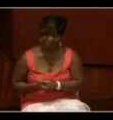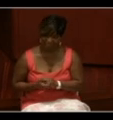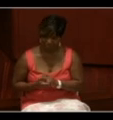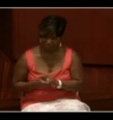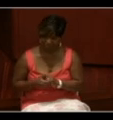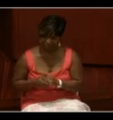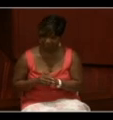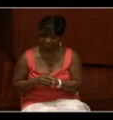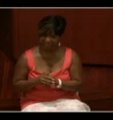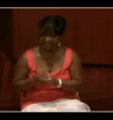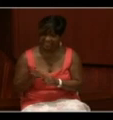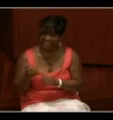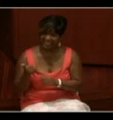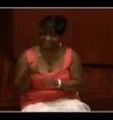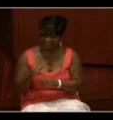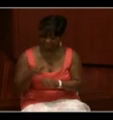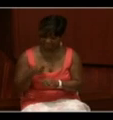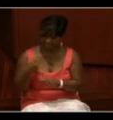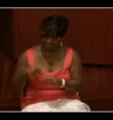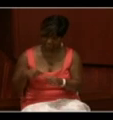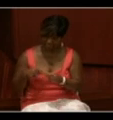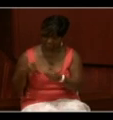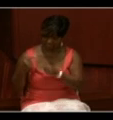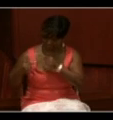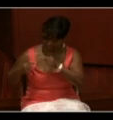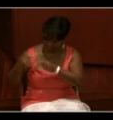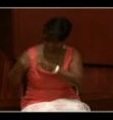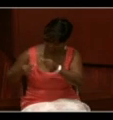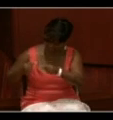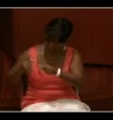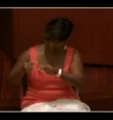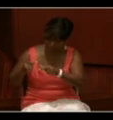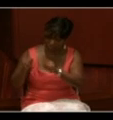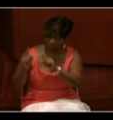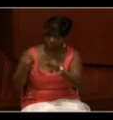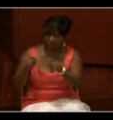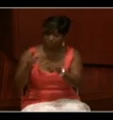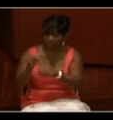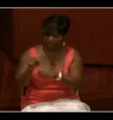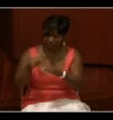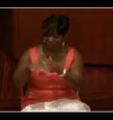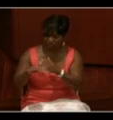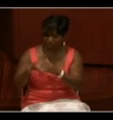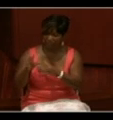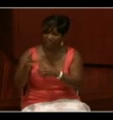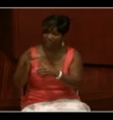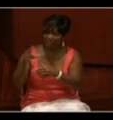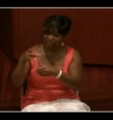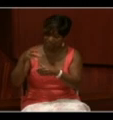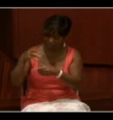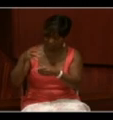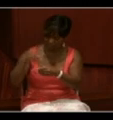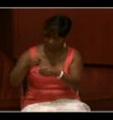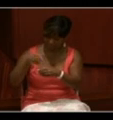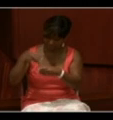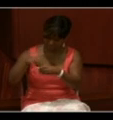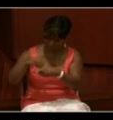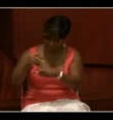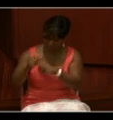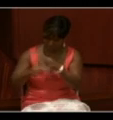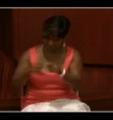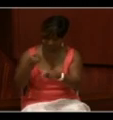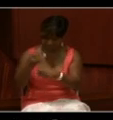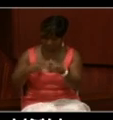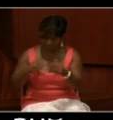So anyone of Chinese descent who entered the U.S. during the exclusion periods was investigated, and this really didn't matter who you